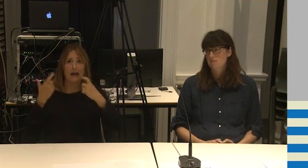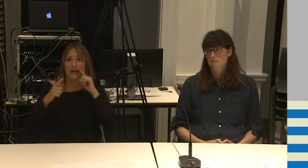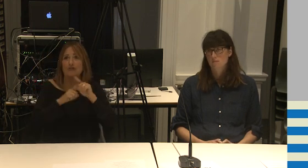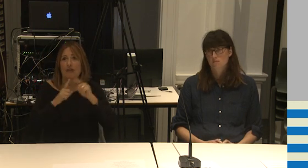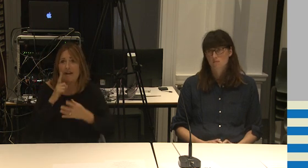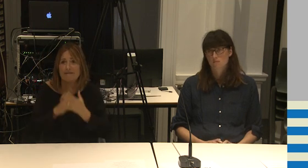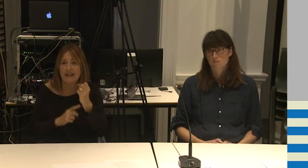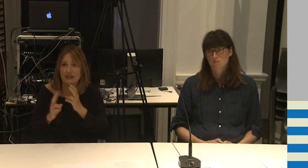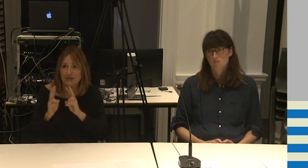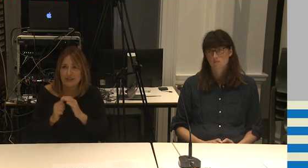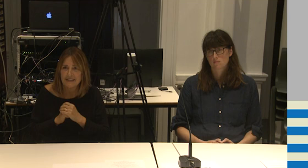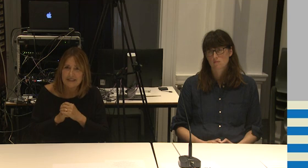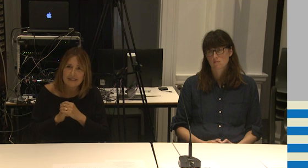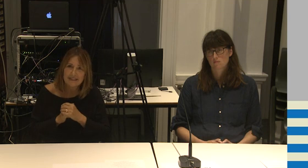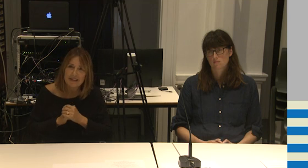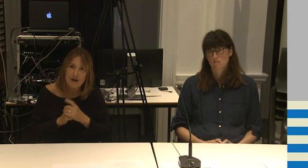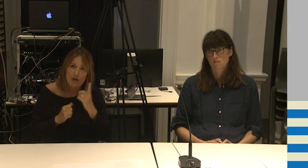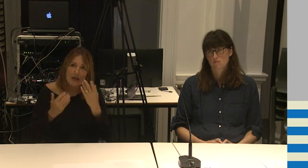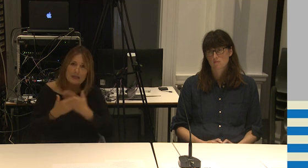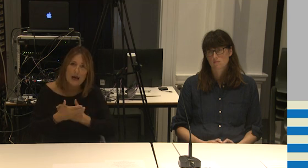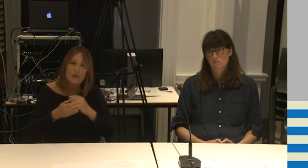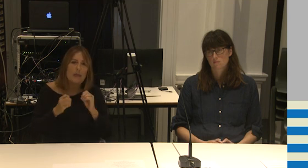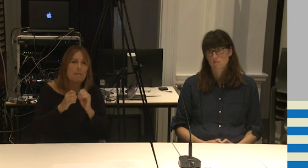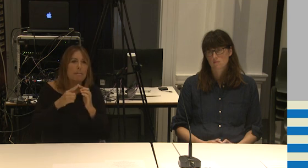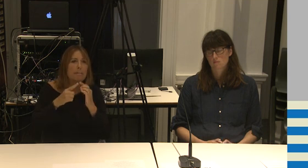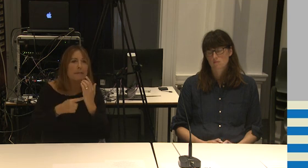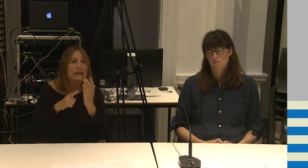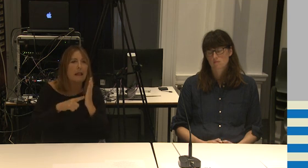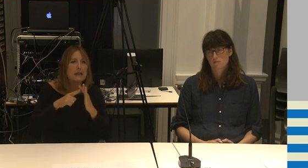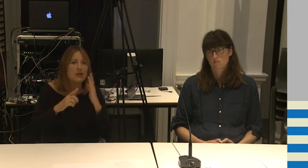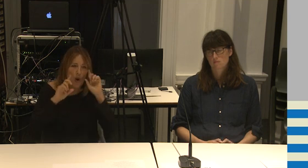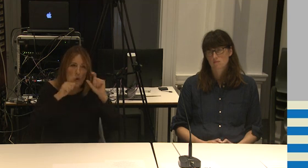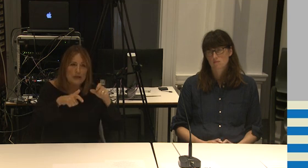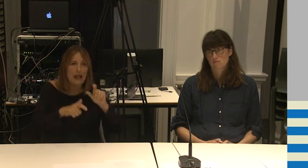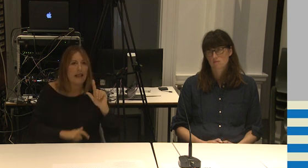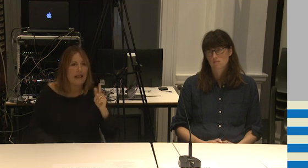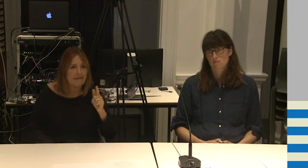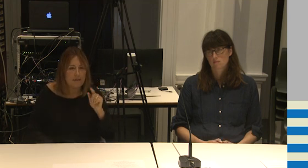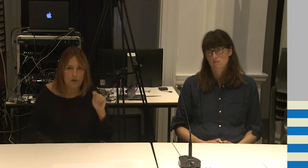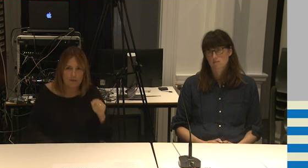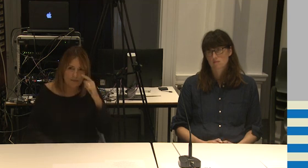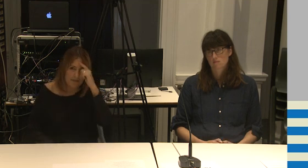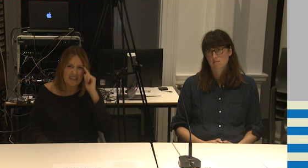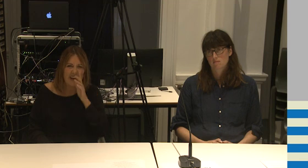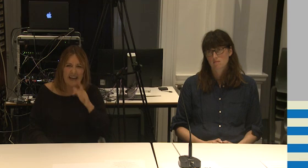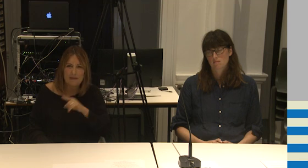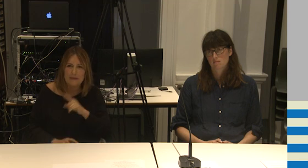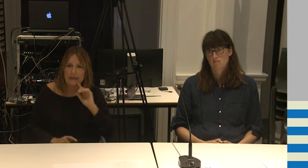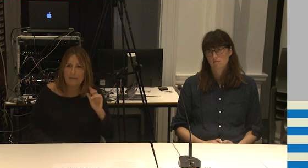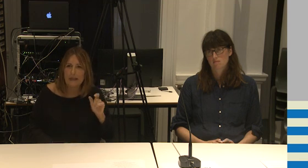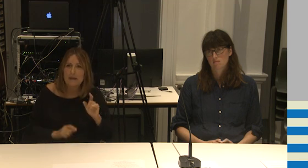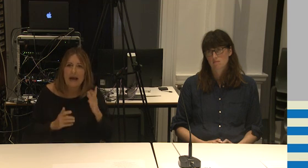that. Well, one night we were staying at the Beatles Hotel in Liverpool, and I hate the Beatles. And it